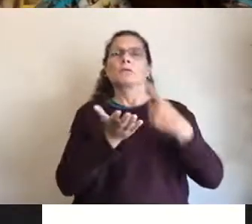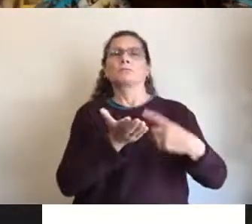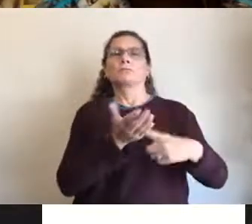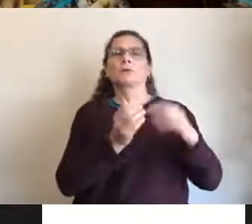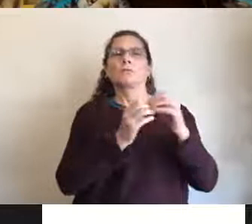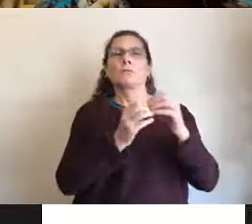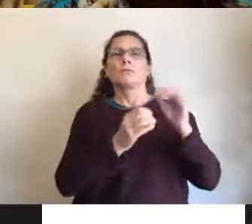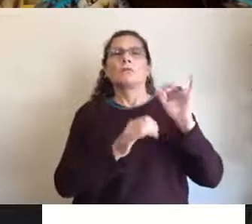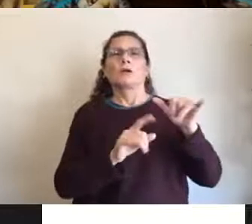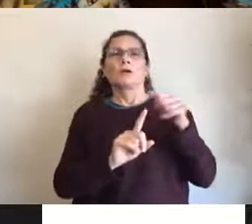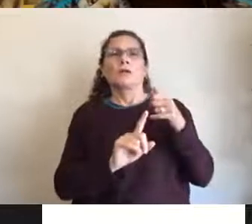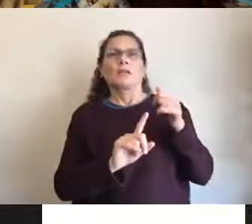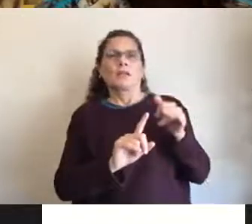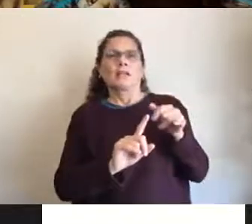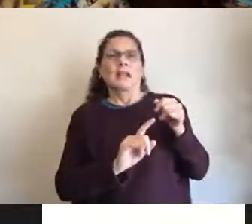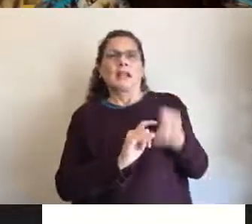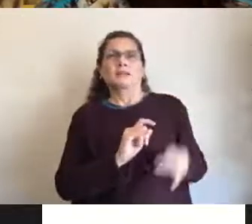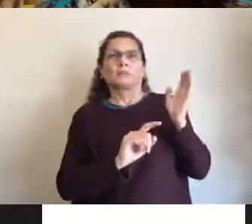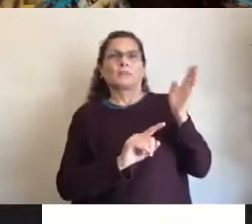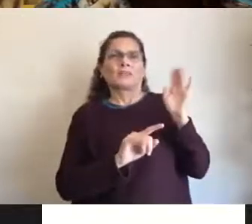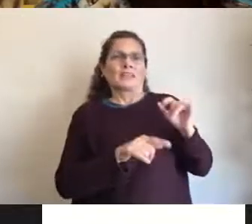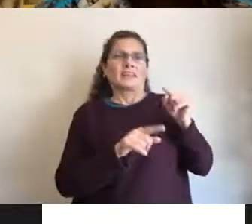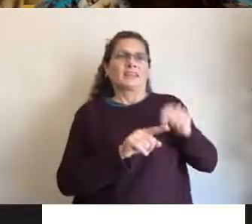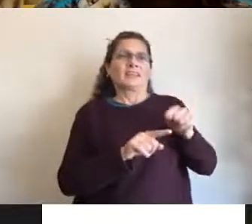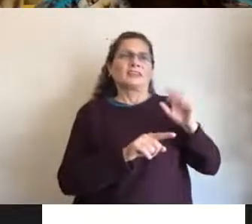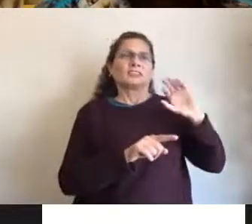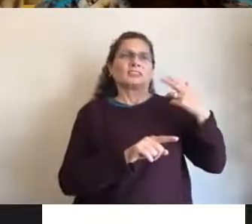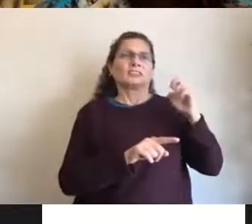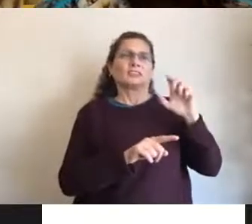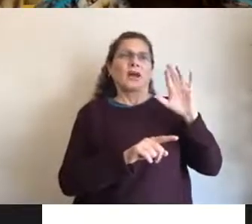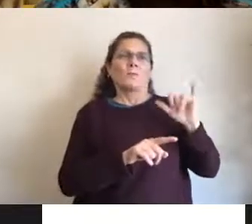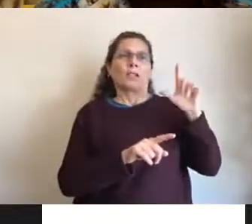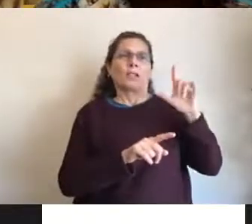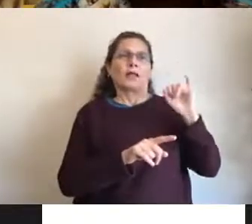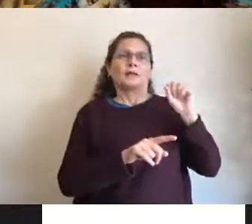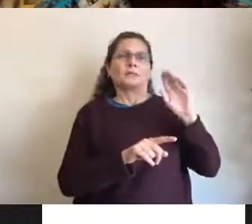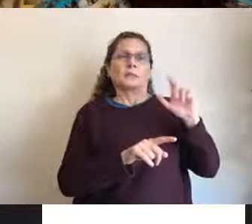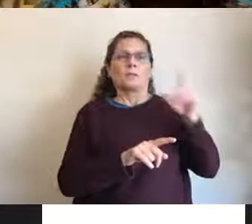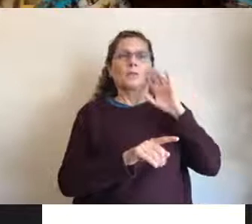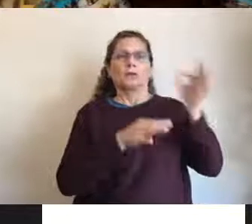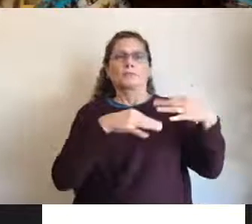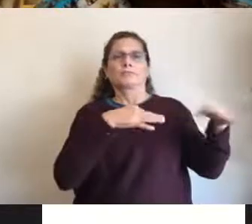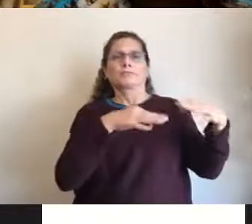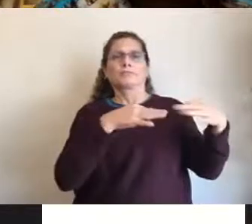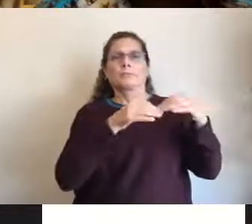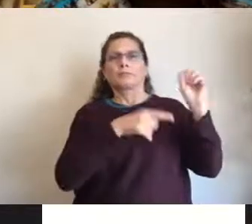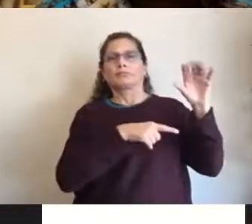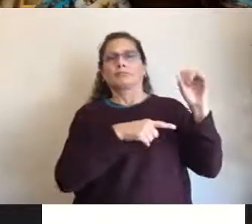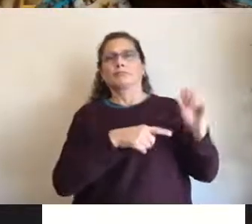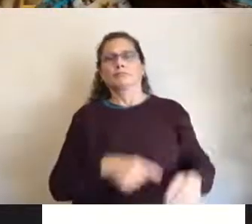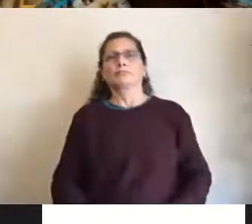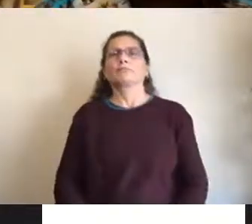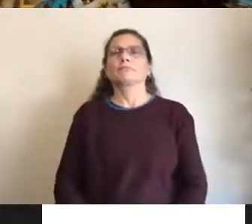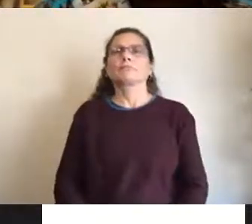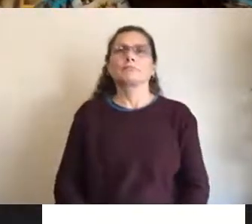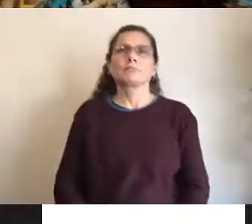Services. She'll be sharing more information about open enrollment for viewers later on in this call. So I appreciate